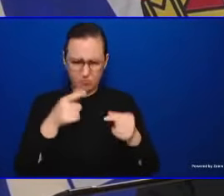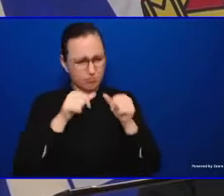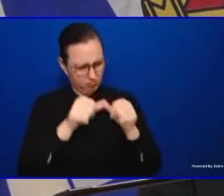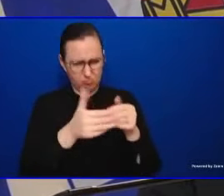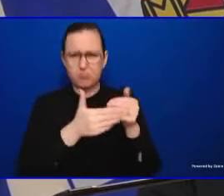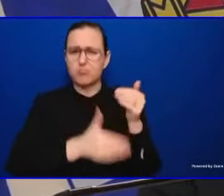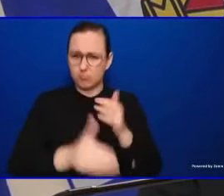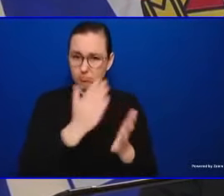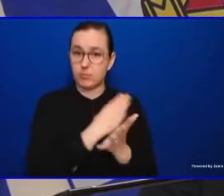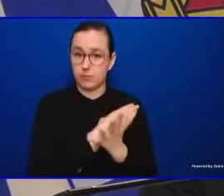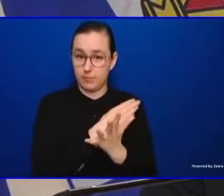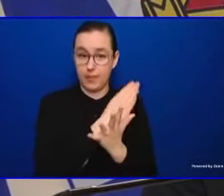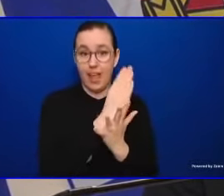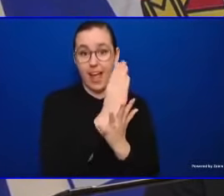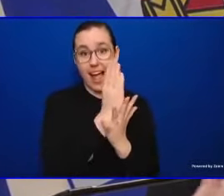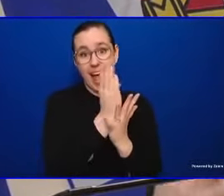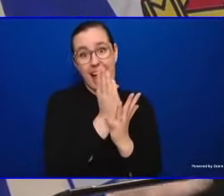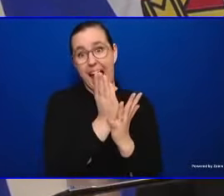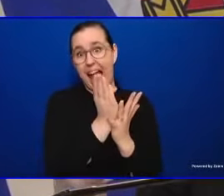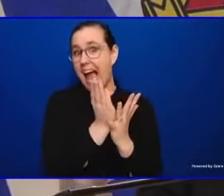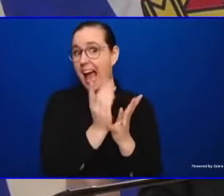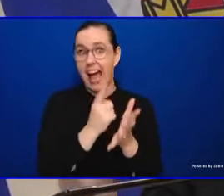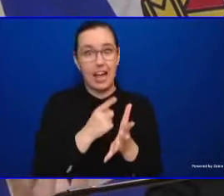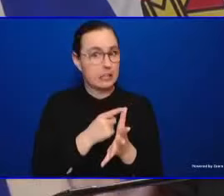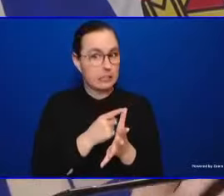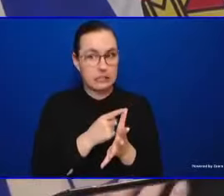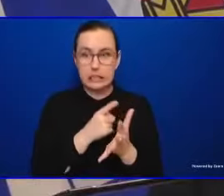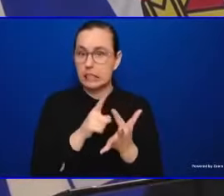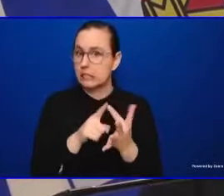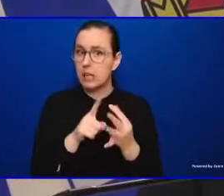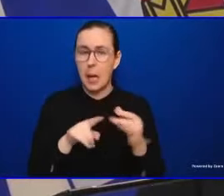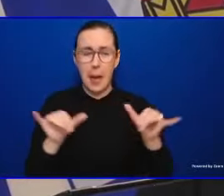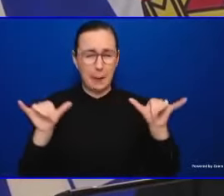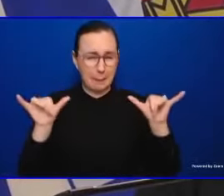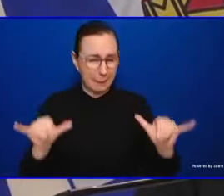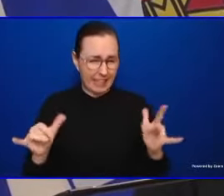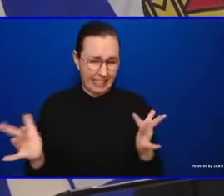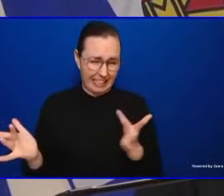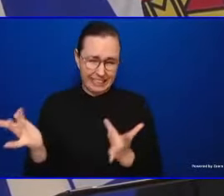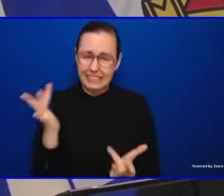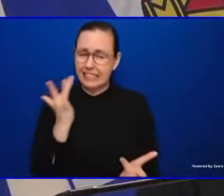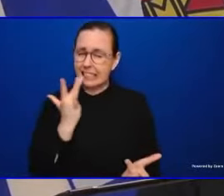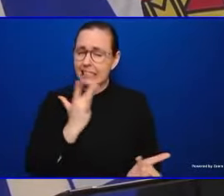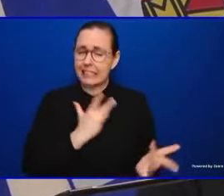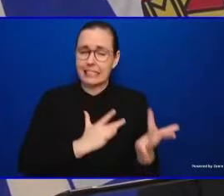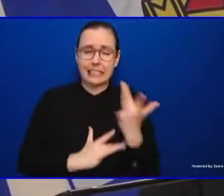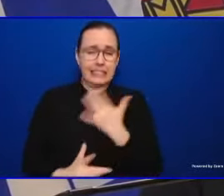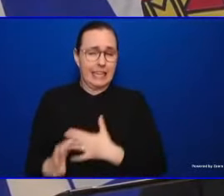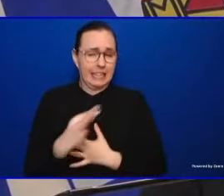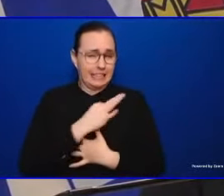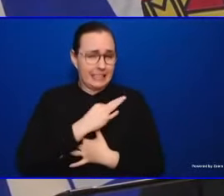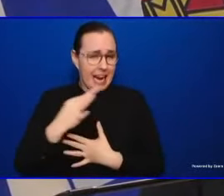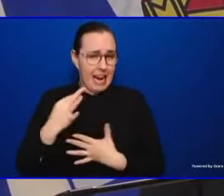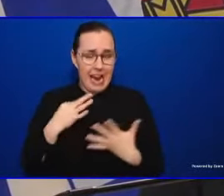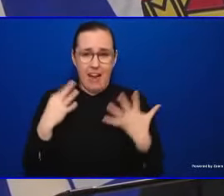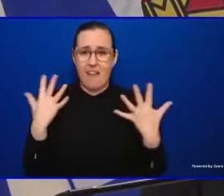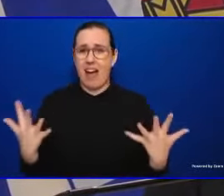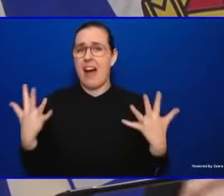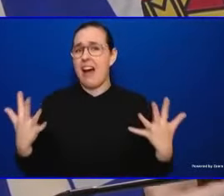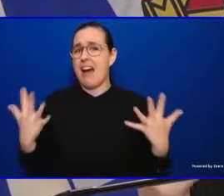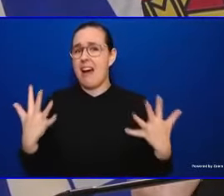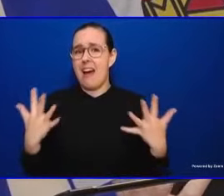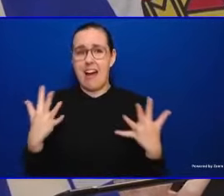that point where it will compromise care for people, then we might